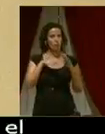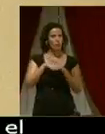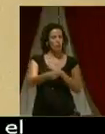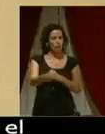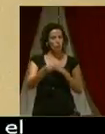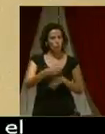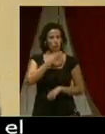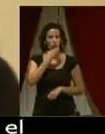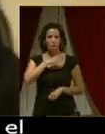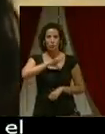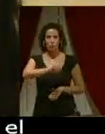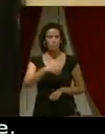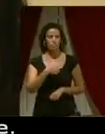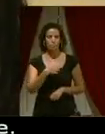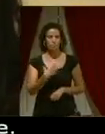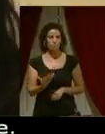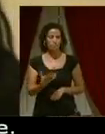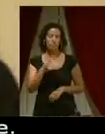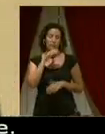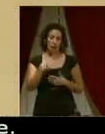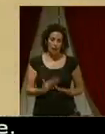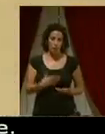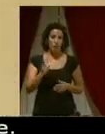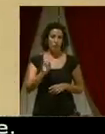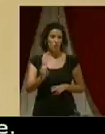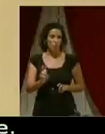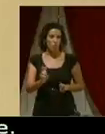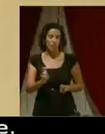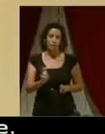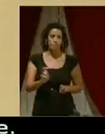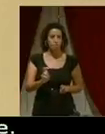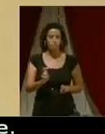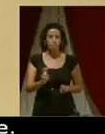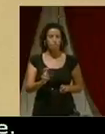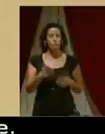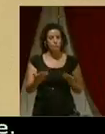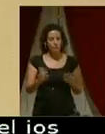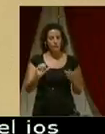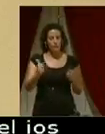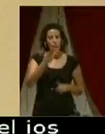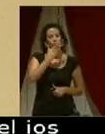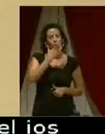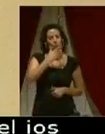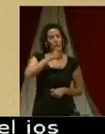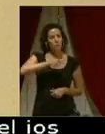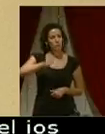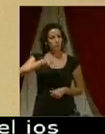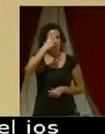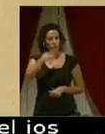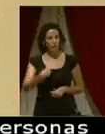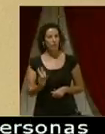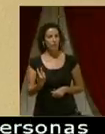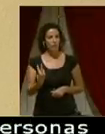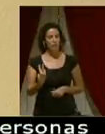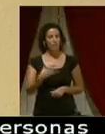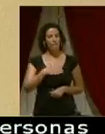acquire such an elite device, even though they did it not so well